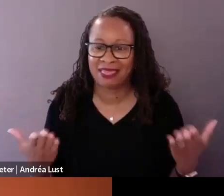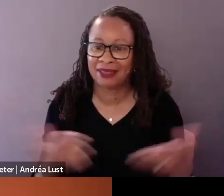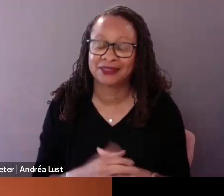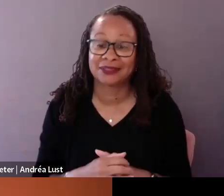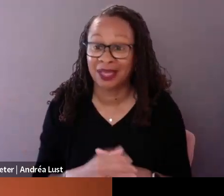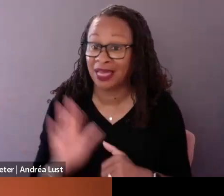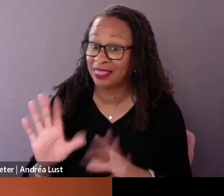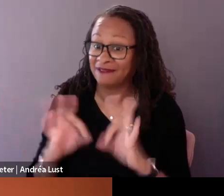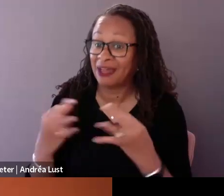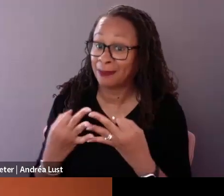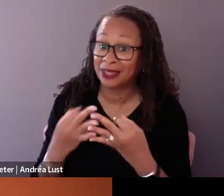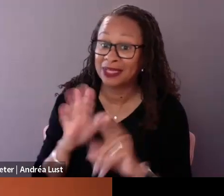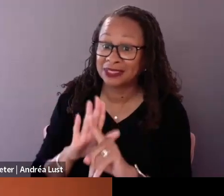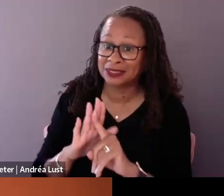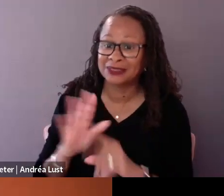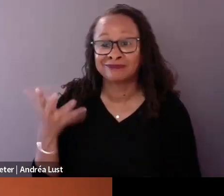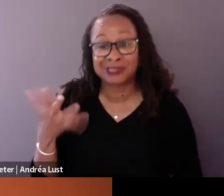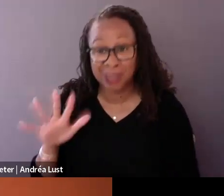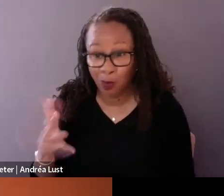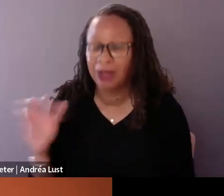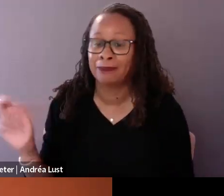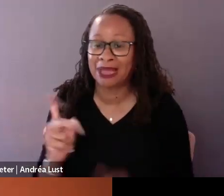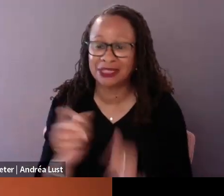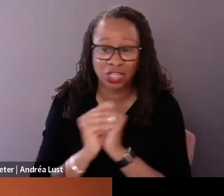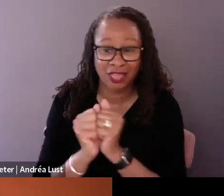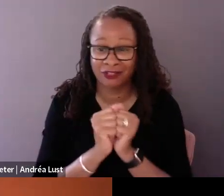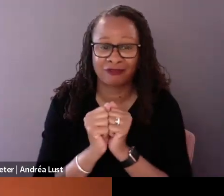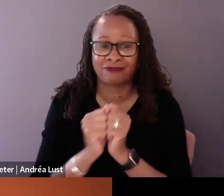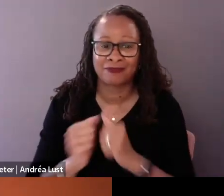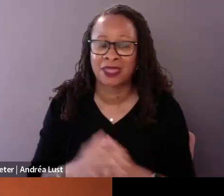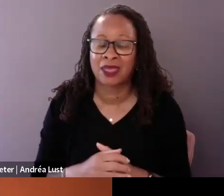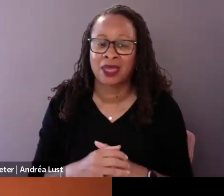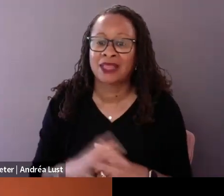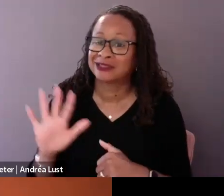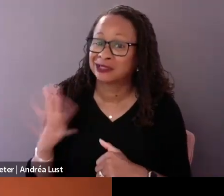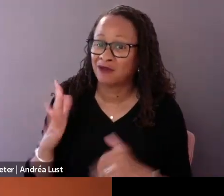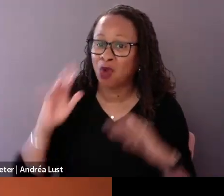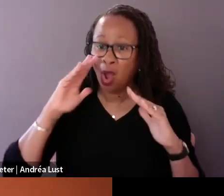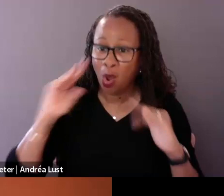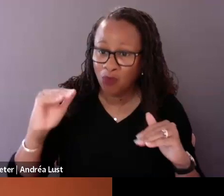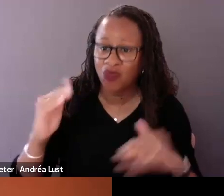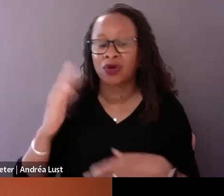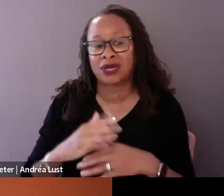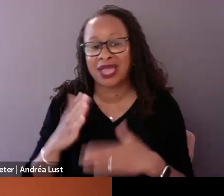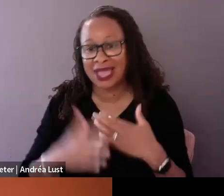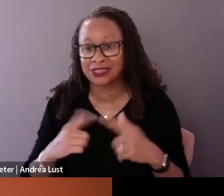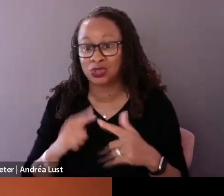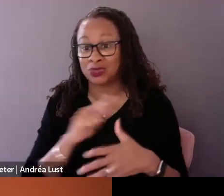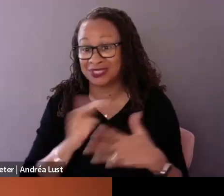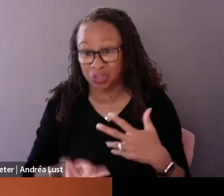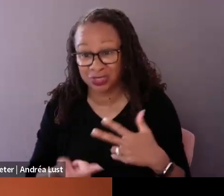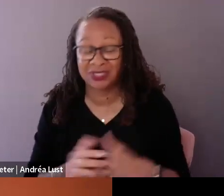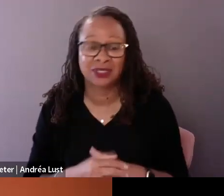are somewhat back together, and there is a somewhat hopeful end to the series,